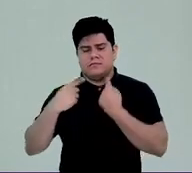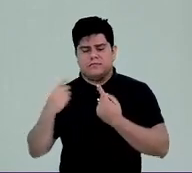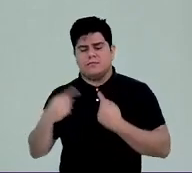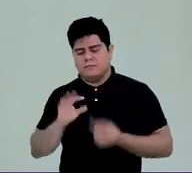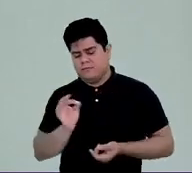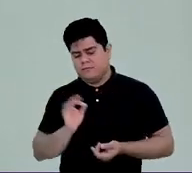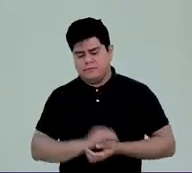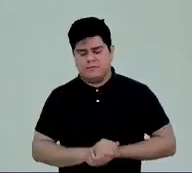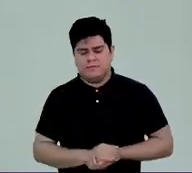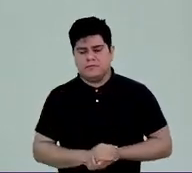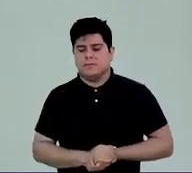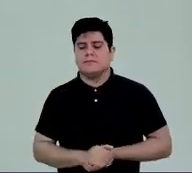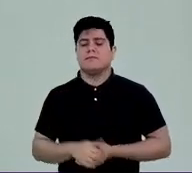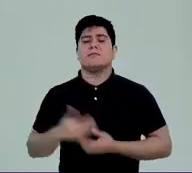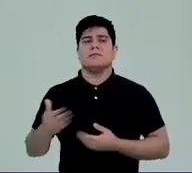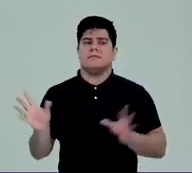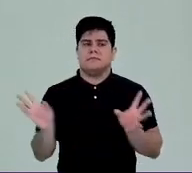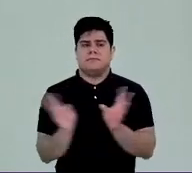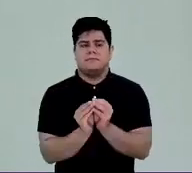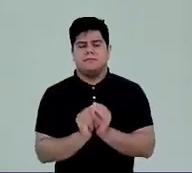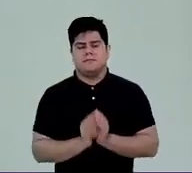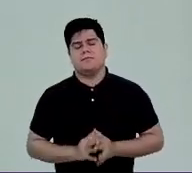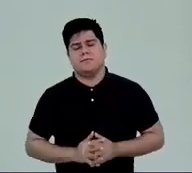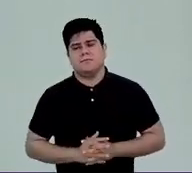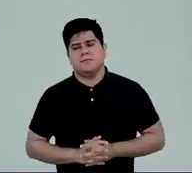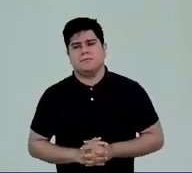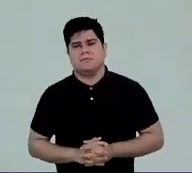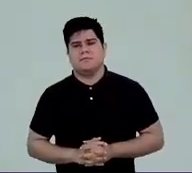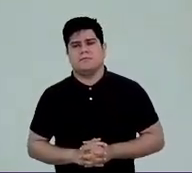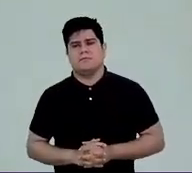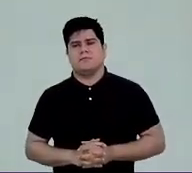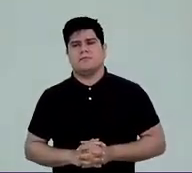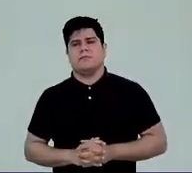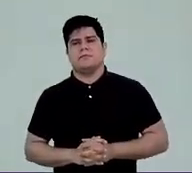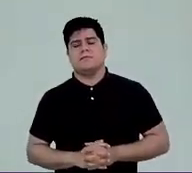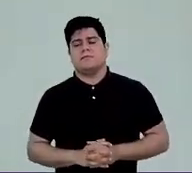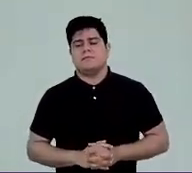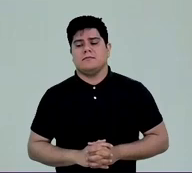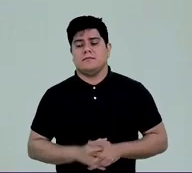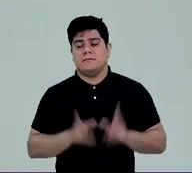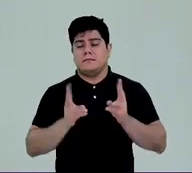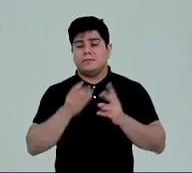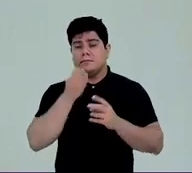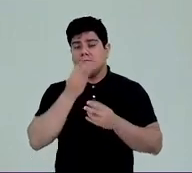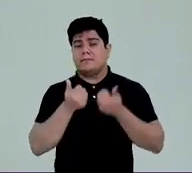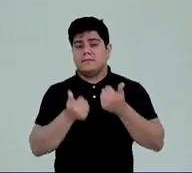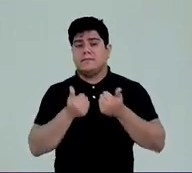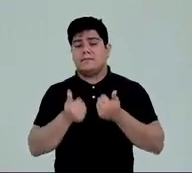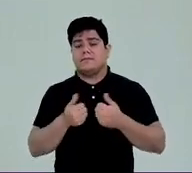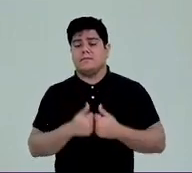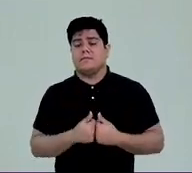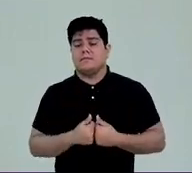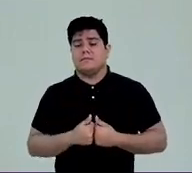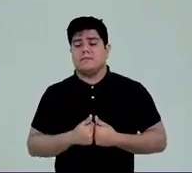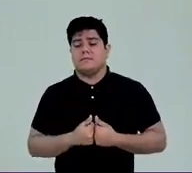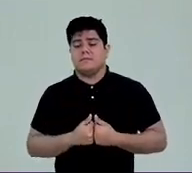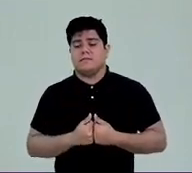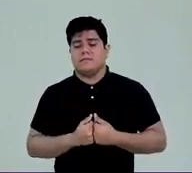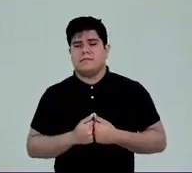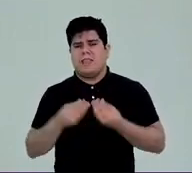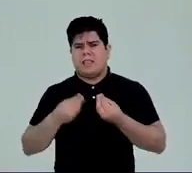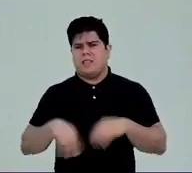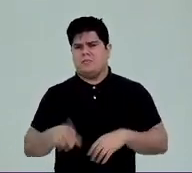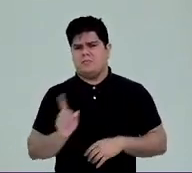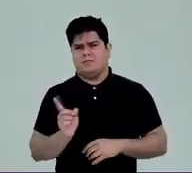it's a thing that it's a good, always a good opportunity. So I will share my presentation. I think